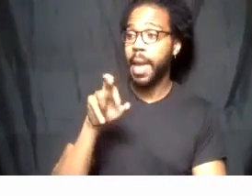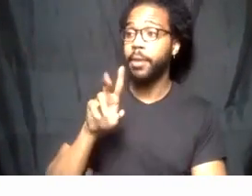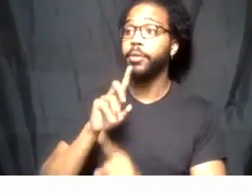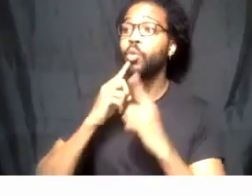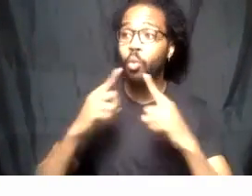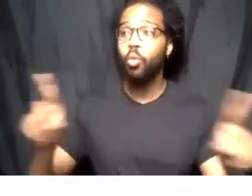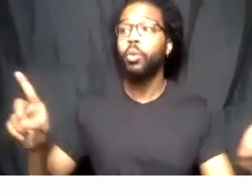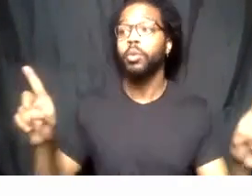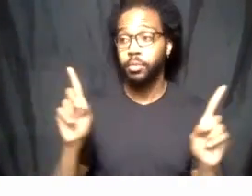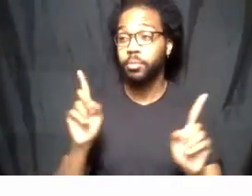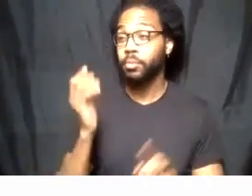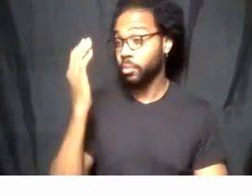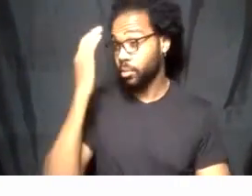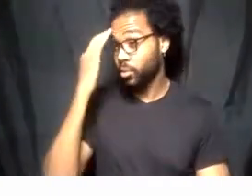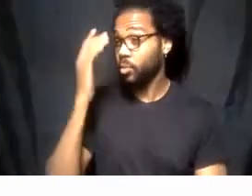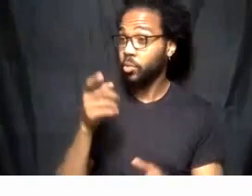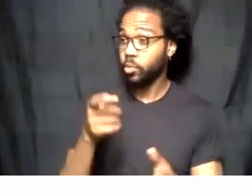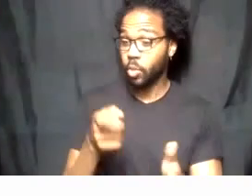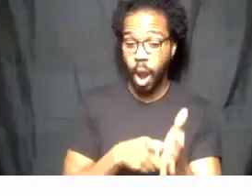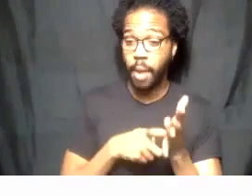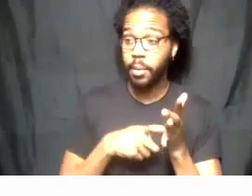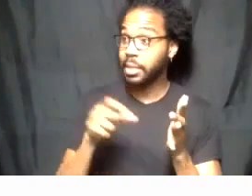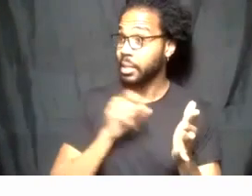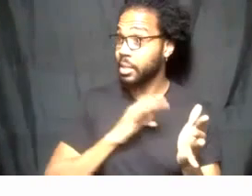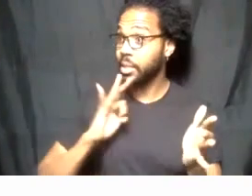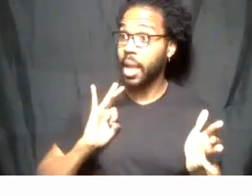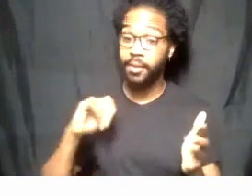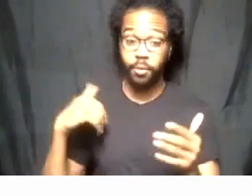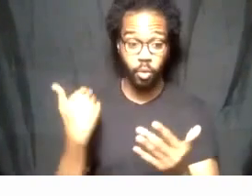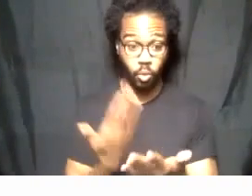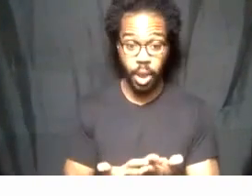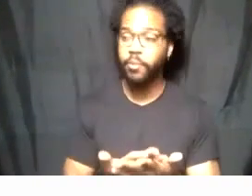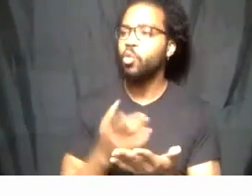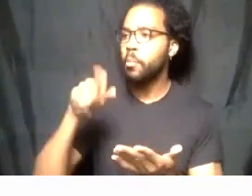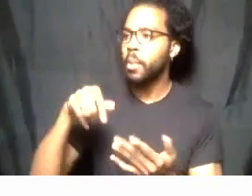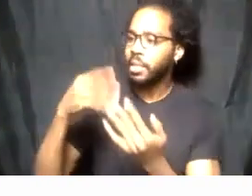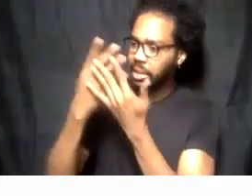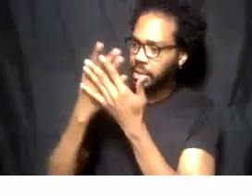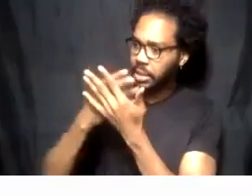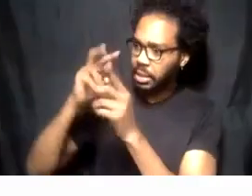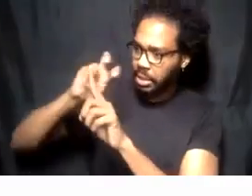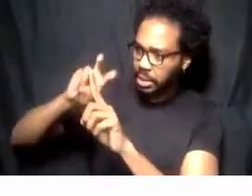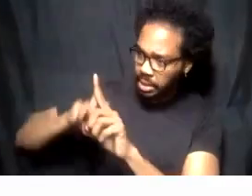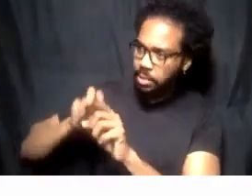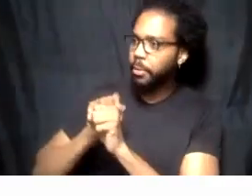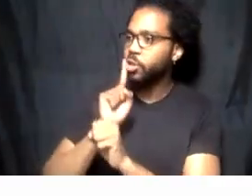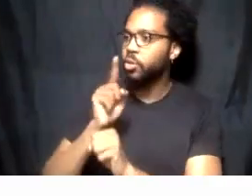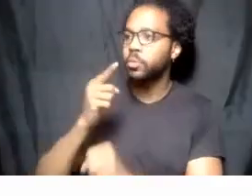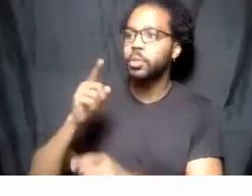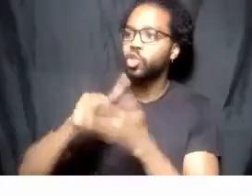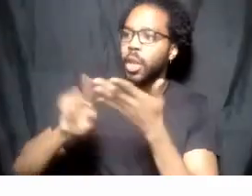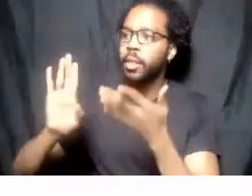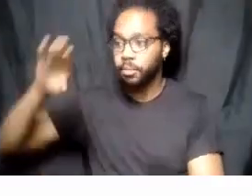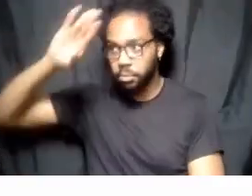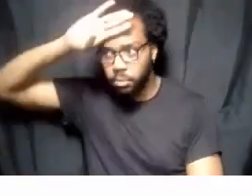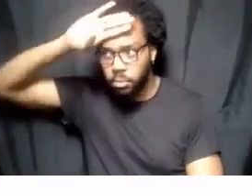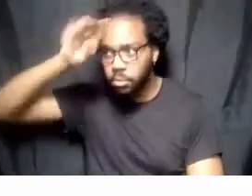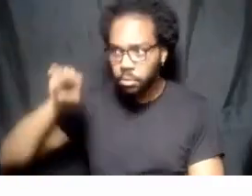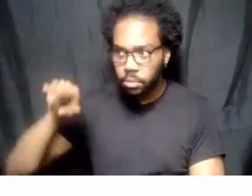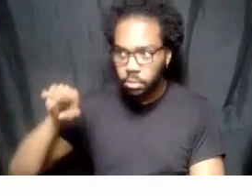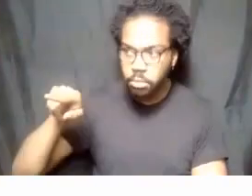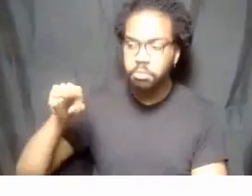including, you know, the requirements that when staff arrive, that they be screened, that their temperatures be taken, you know,